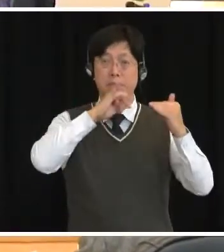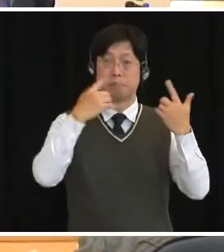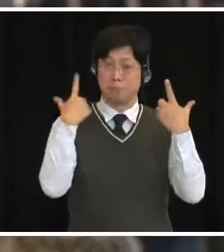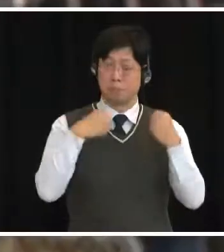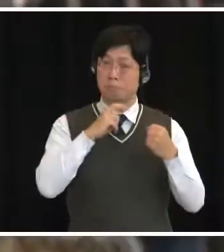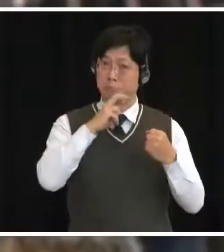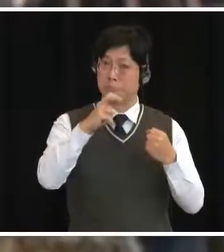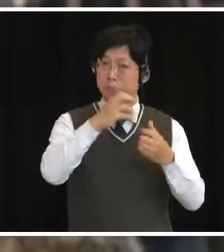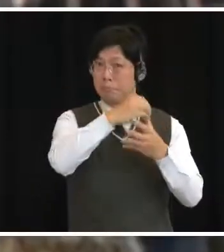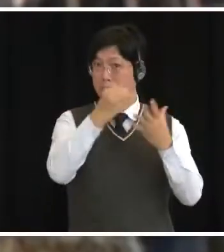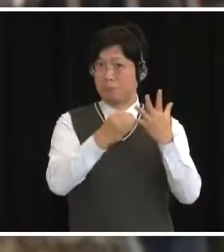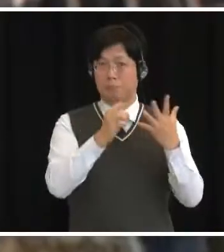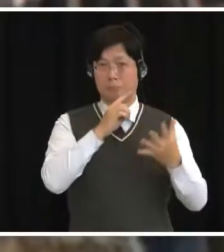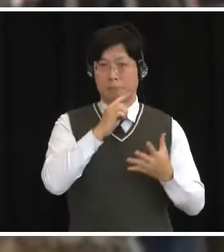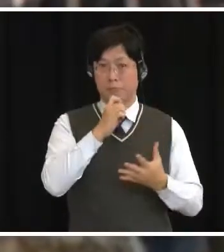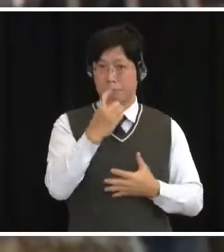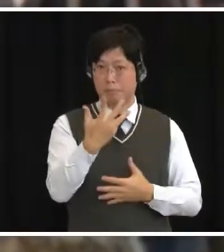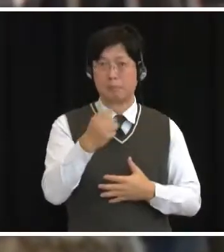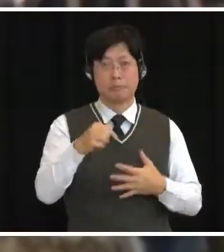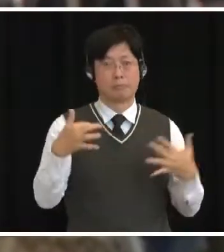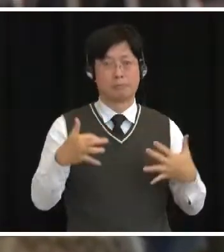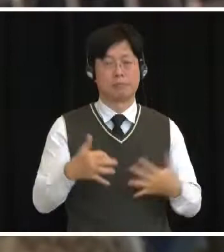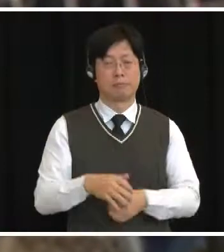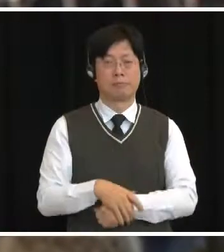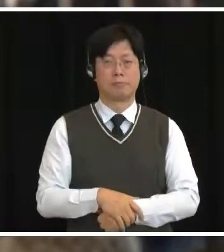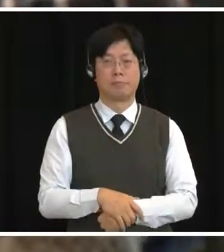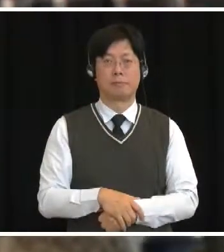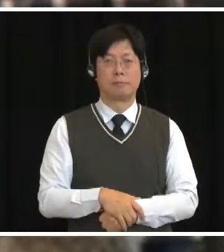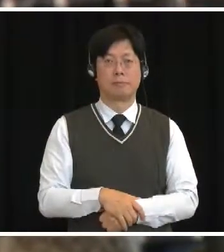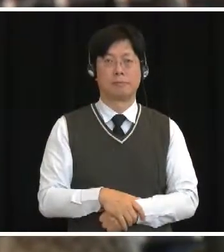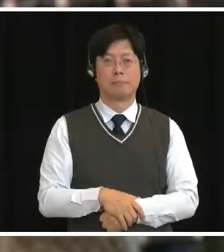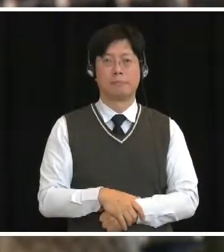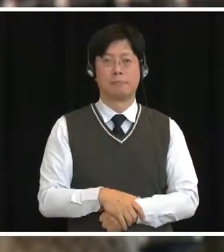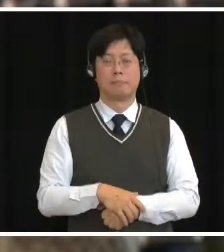the committee. As for the